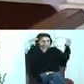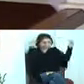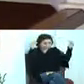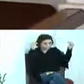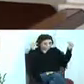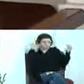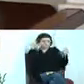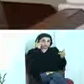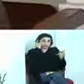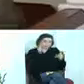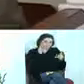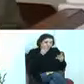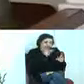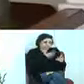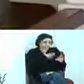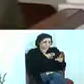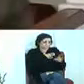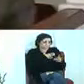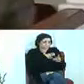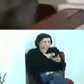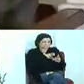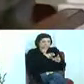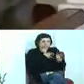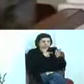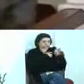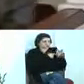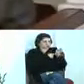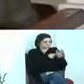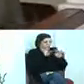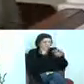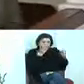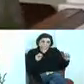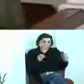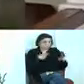see by my illustrations, there are no shortcuts.